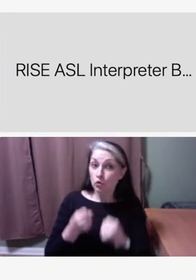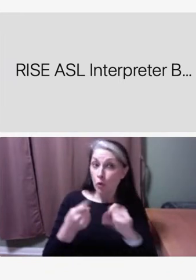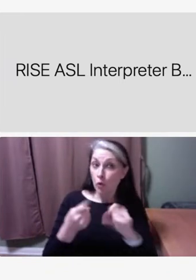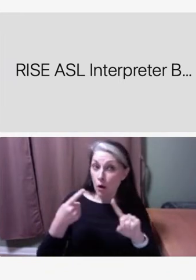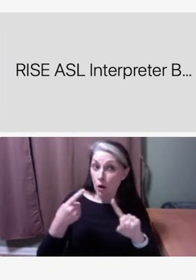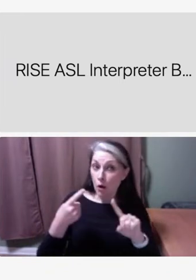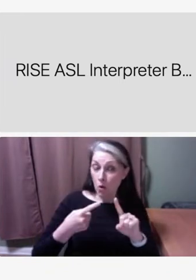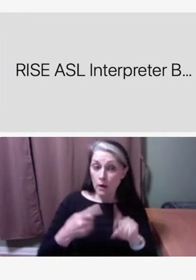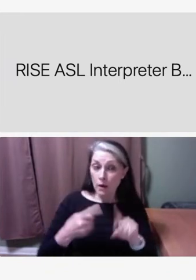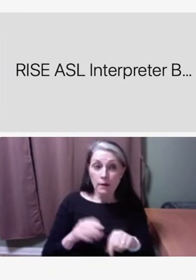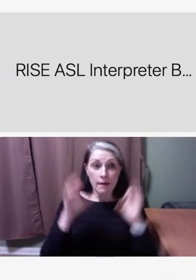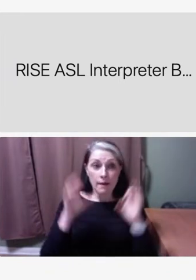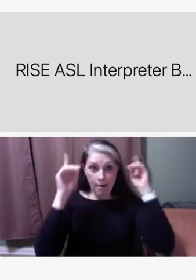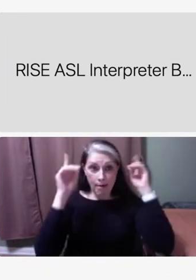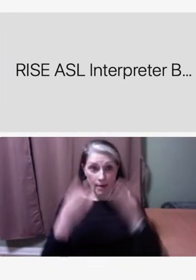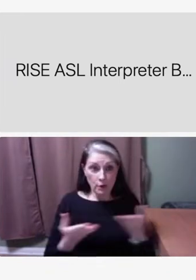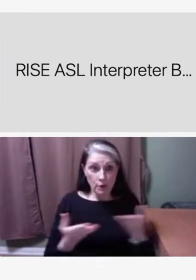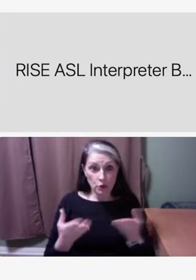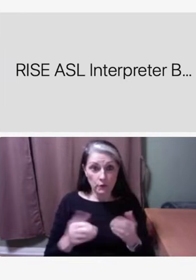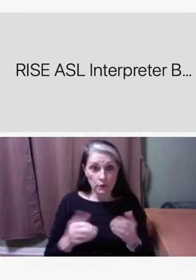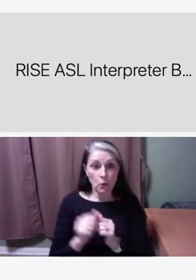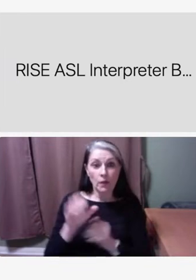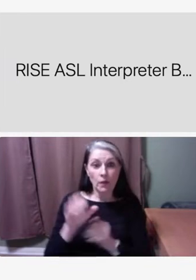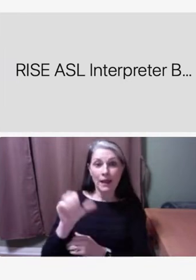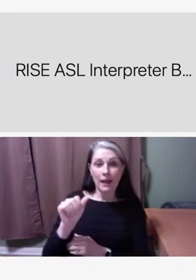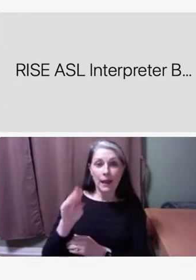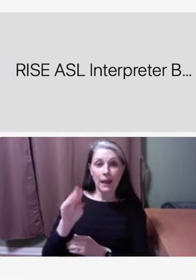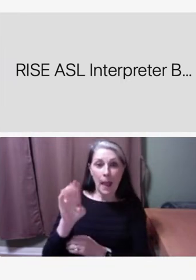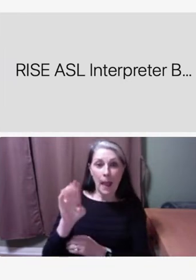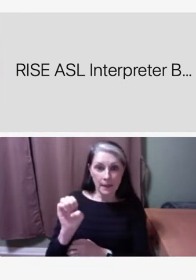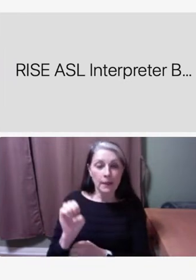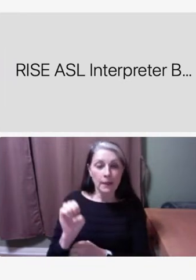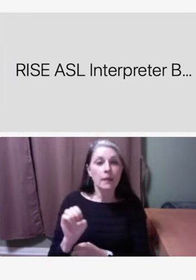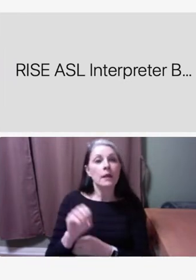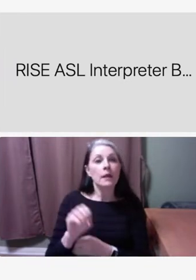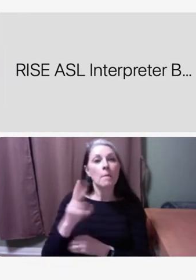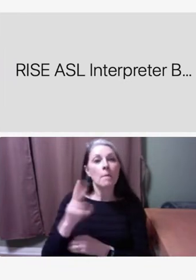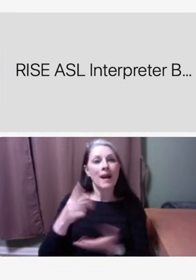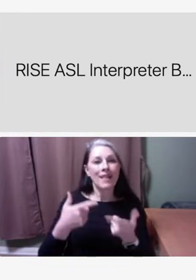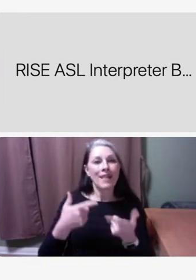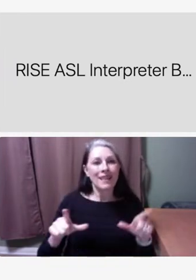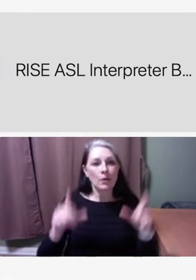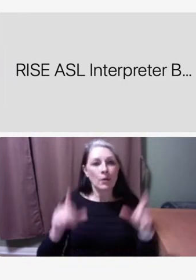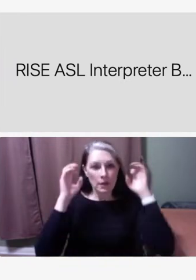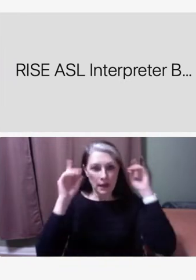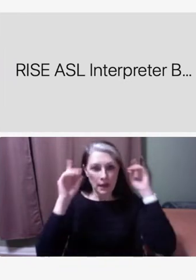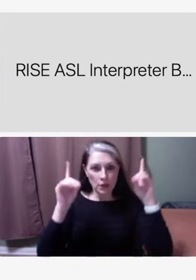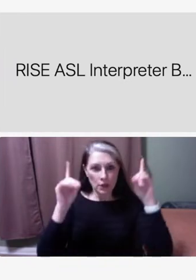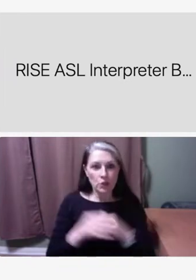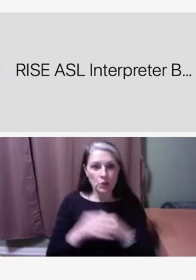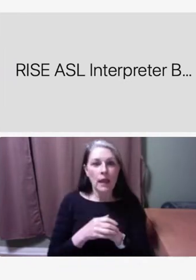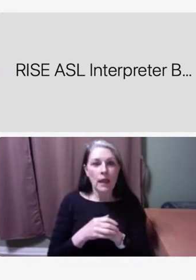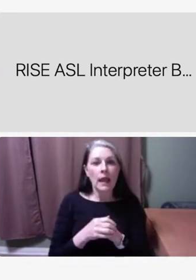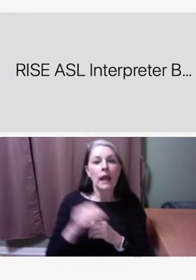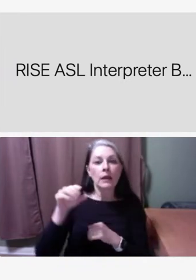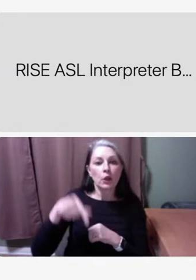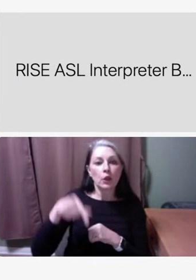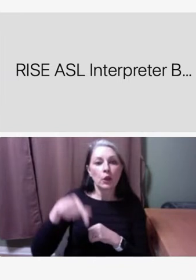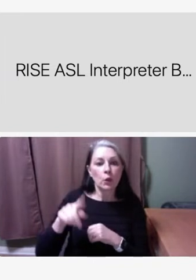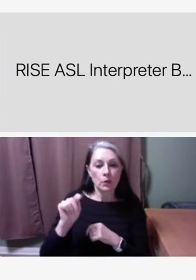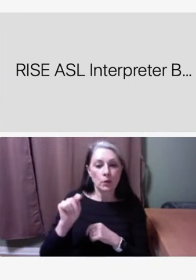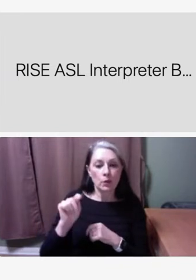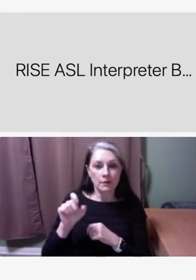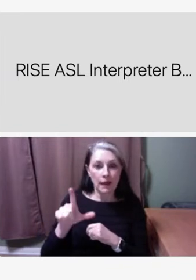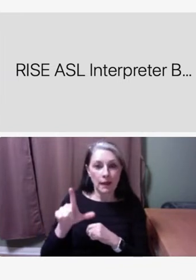the California Association of Bilingual Education, and QTEL, Quality Teaching for English Learners, to provide teachers with new professional